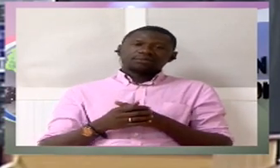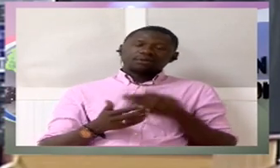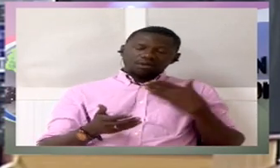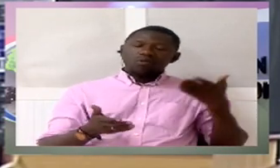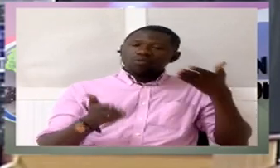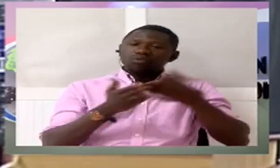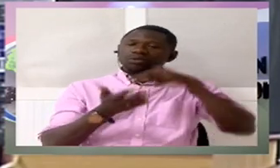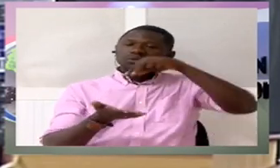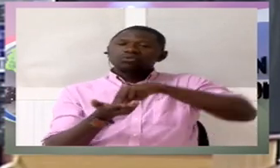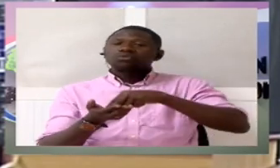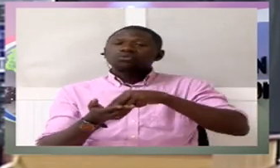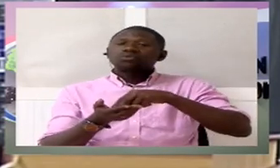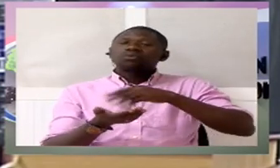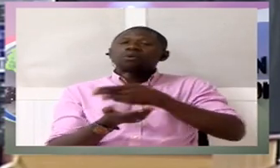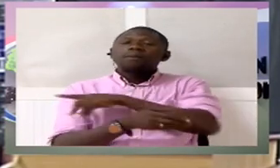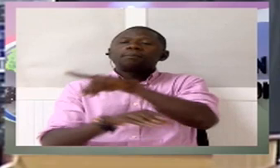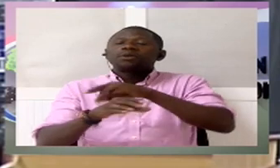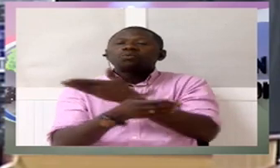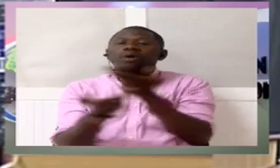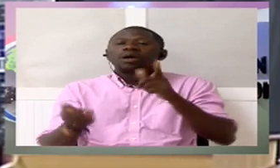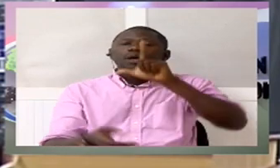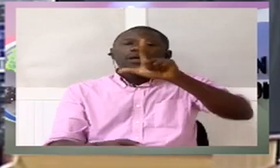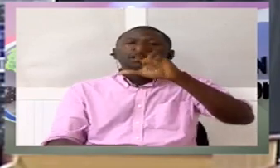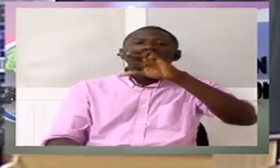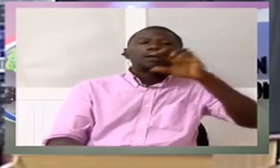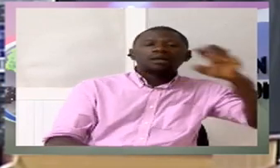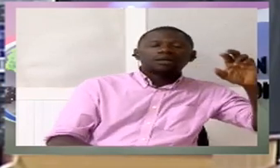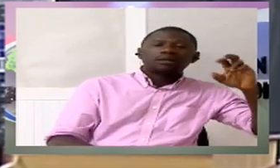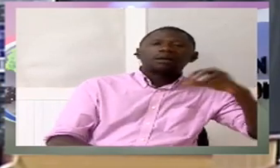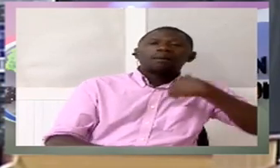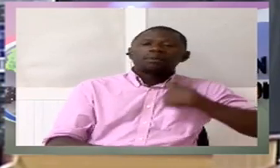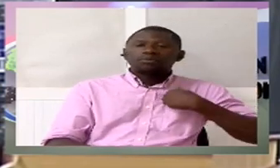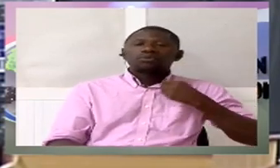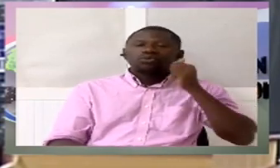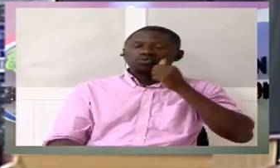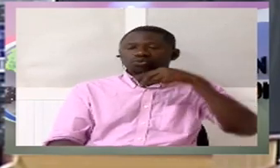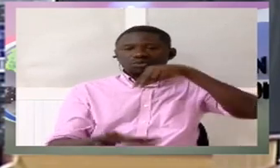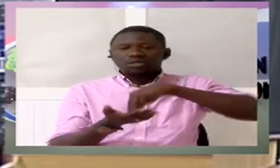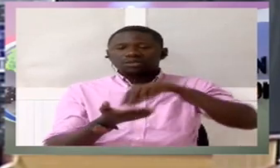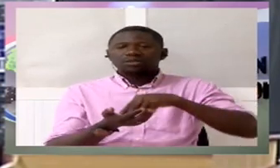there, I stood where the LRR people used to stand.